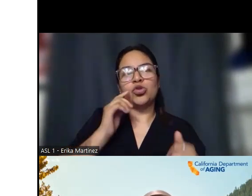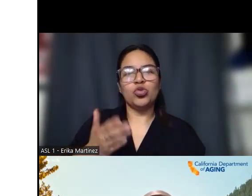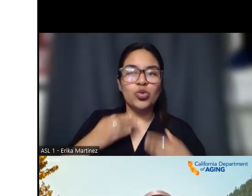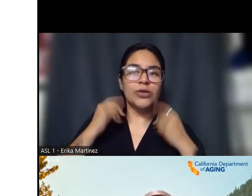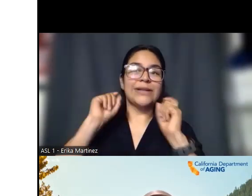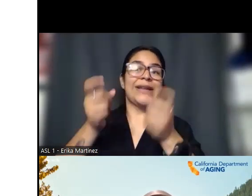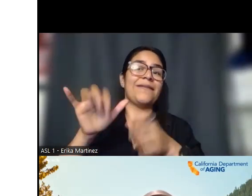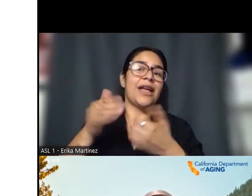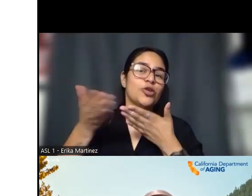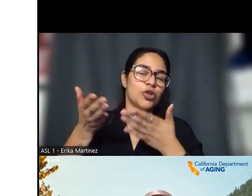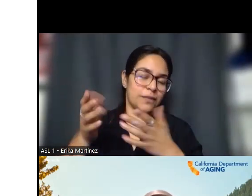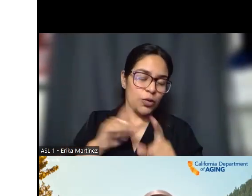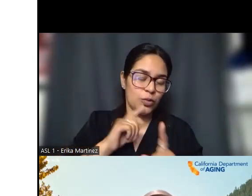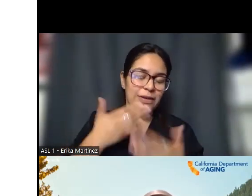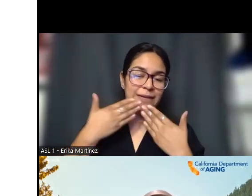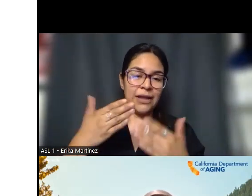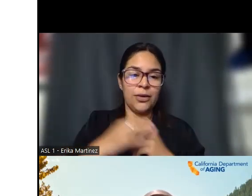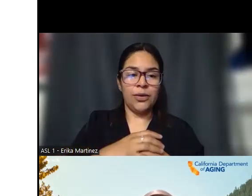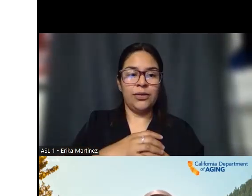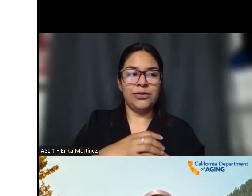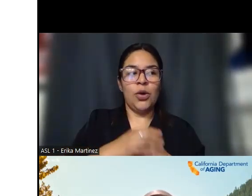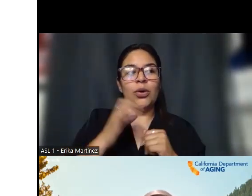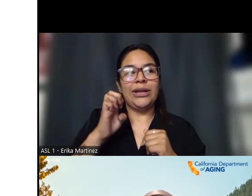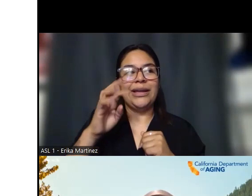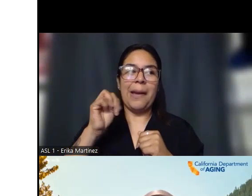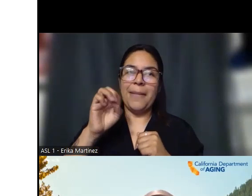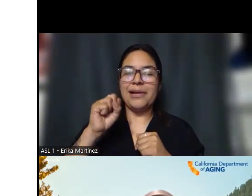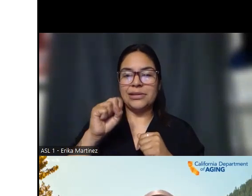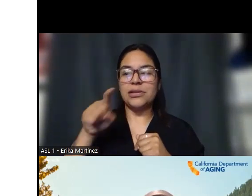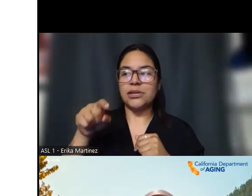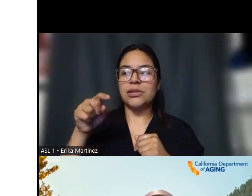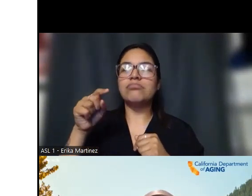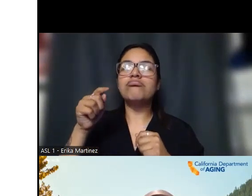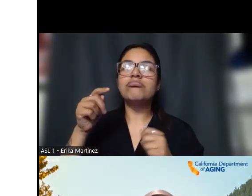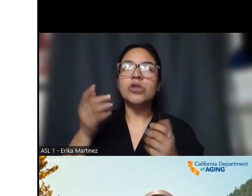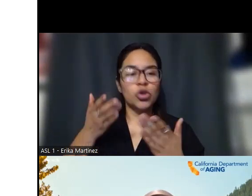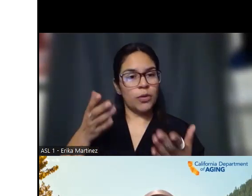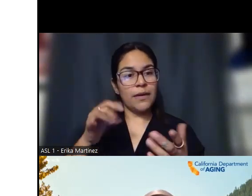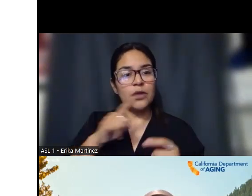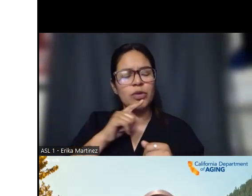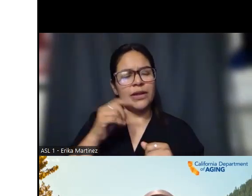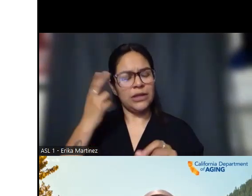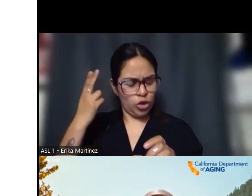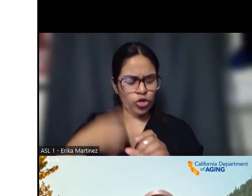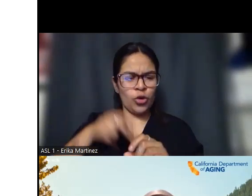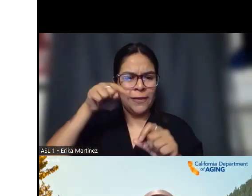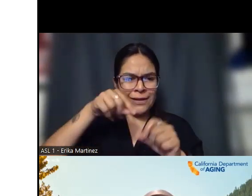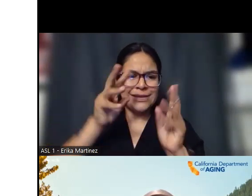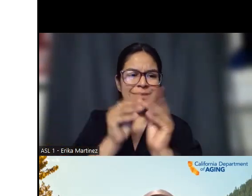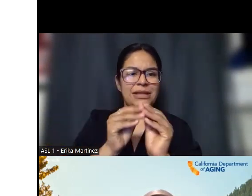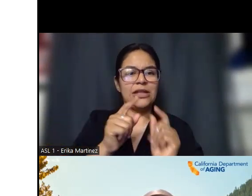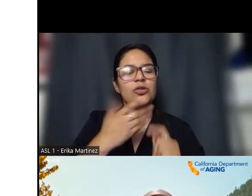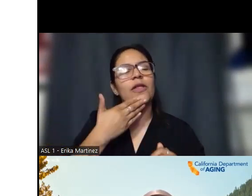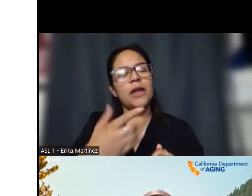have an EMS provider working in our state who is so conscientious that she would join this meeting today to bring that public